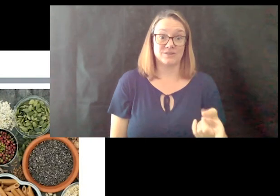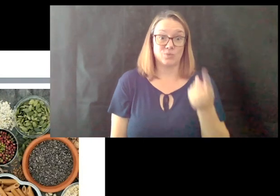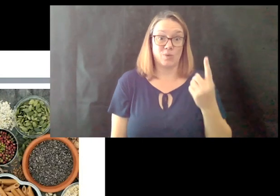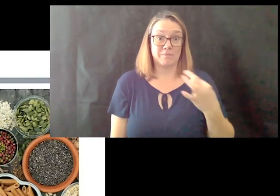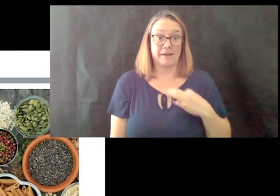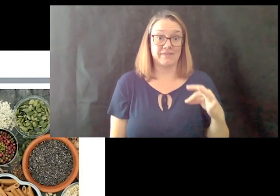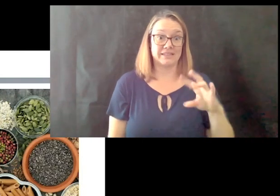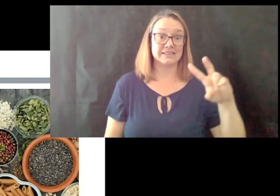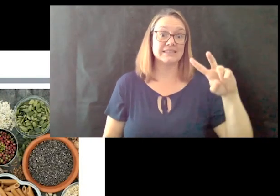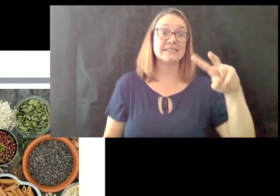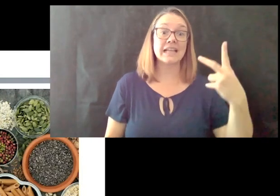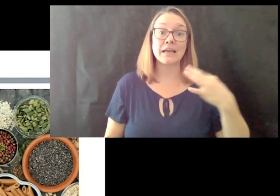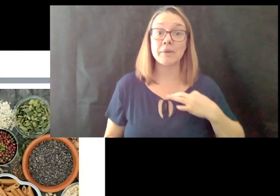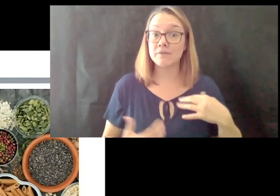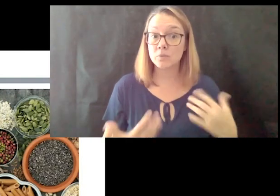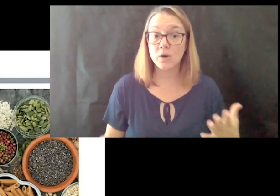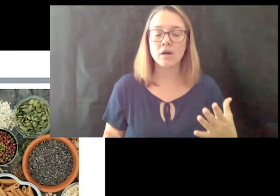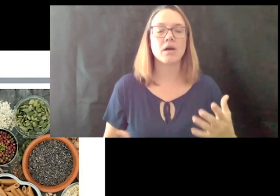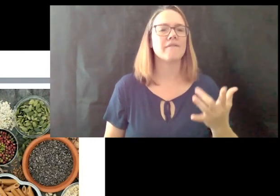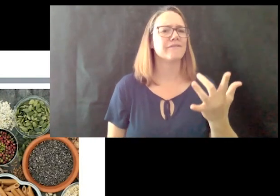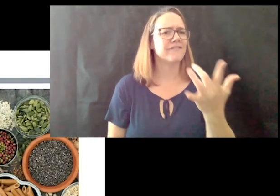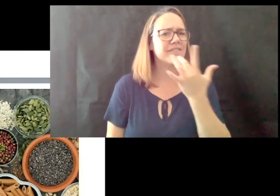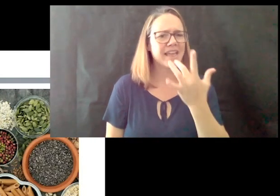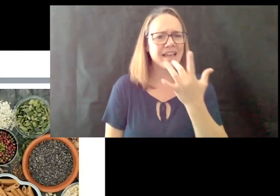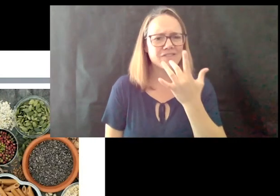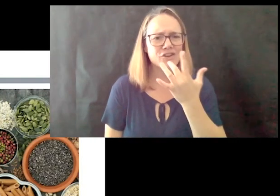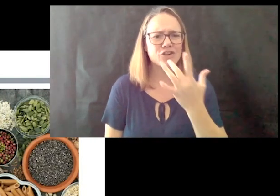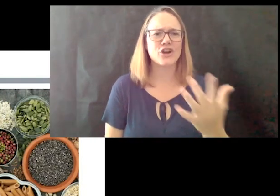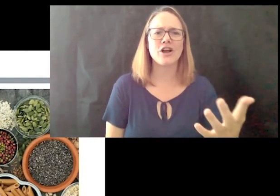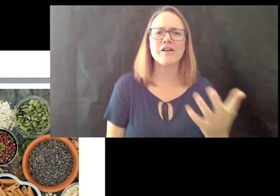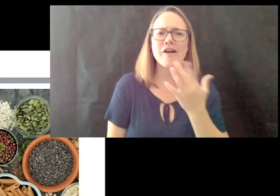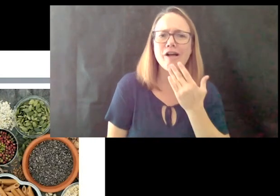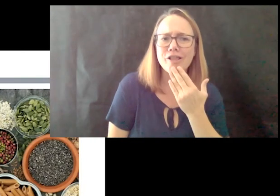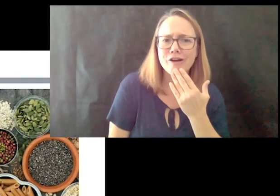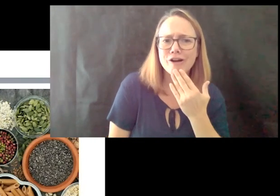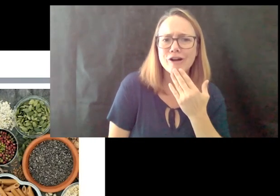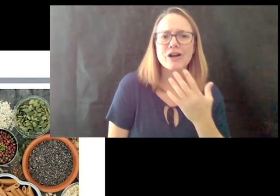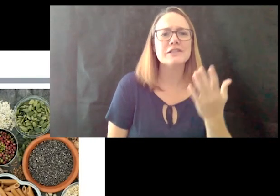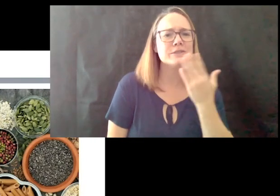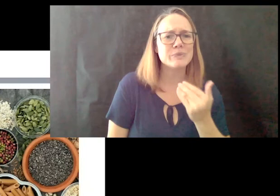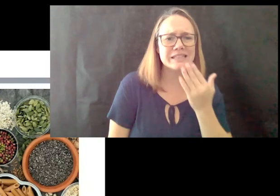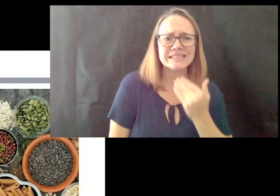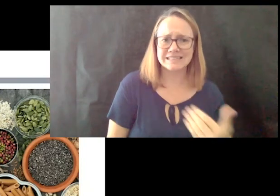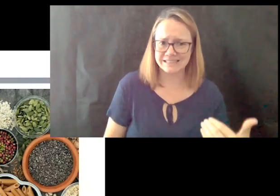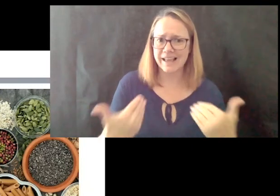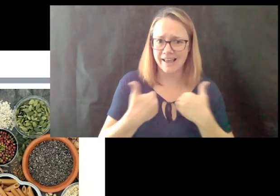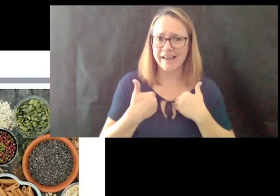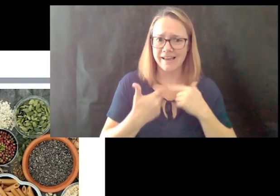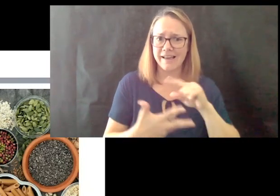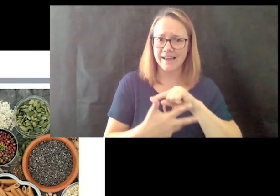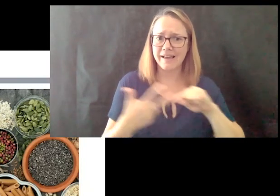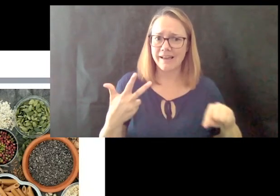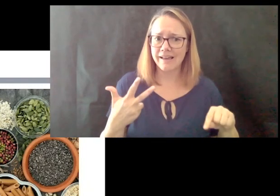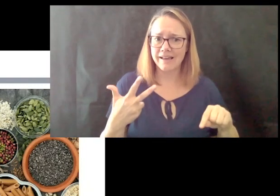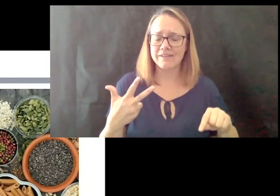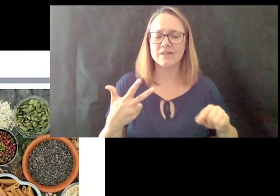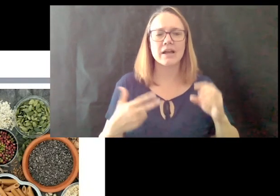that's one benefit right there. Second, they're packed with tons of flavor, color, and sweetness, right?